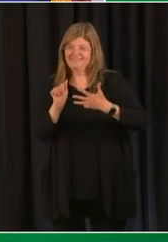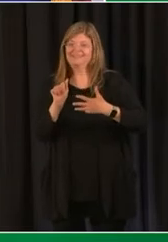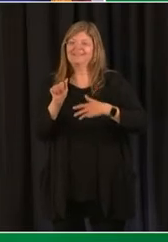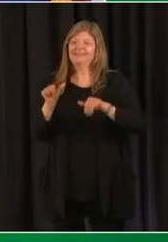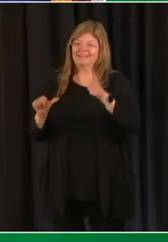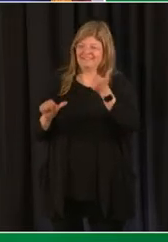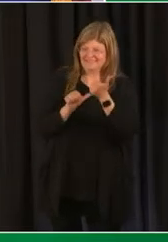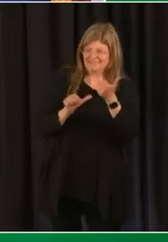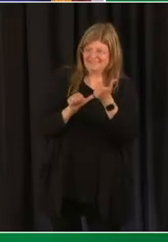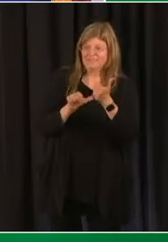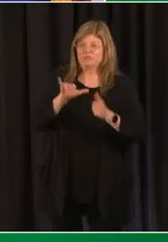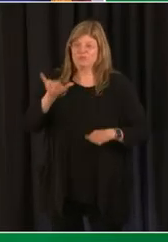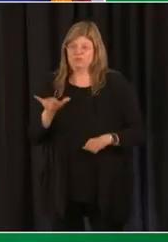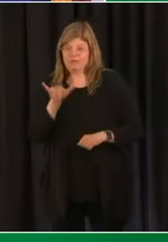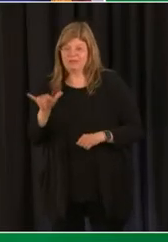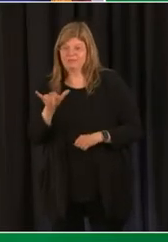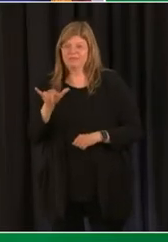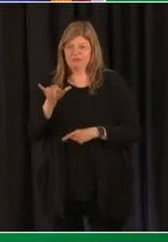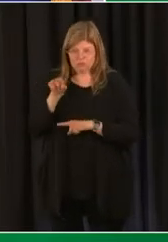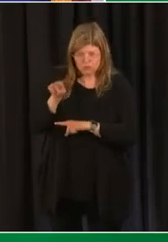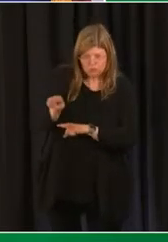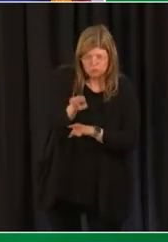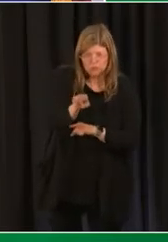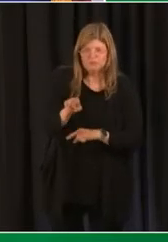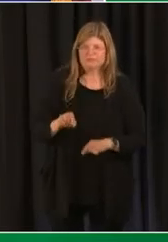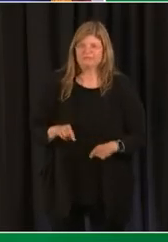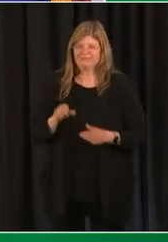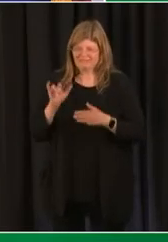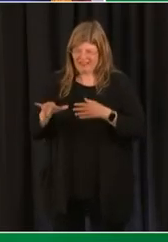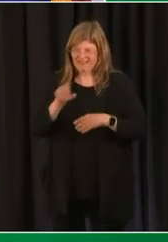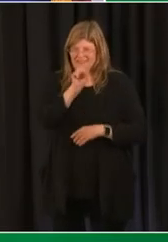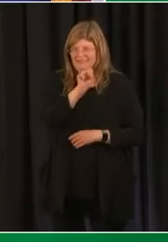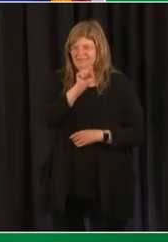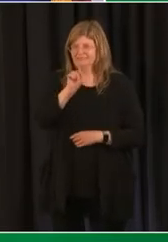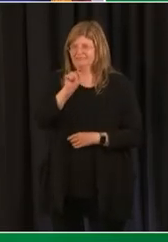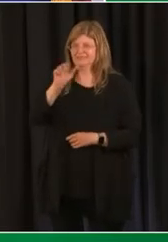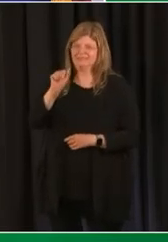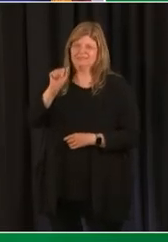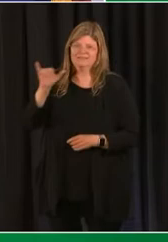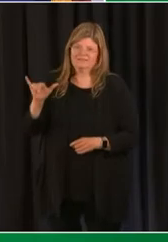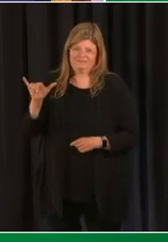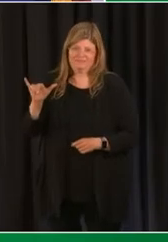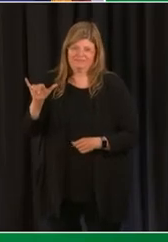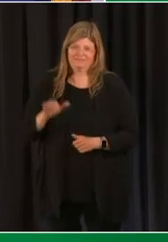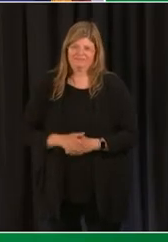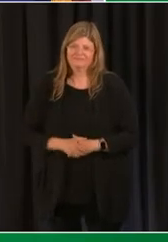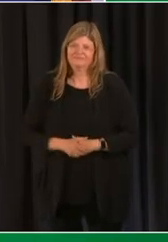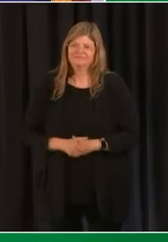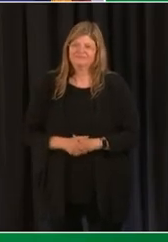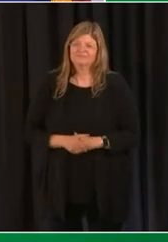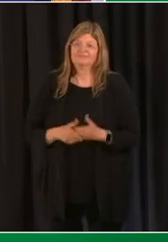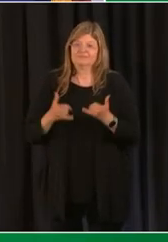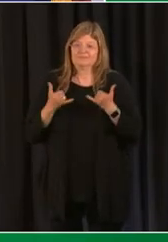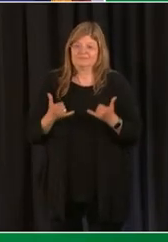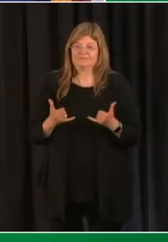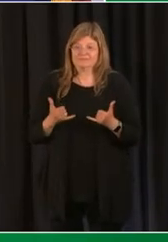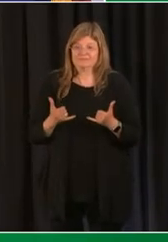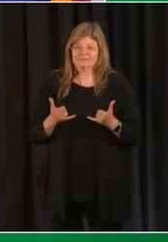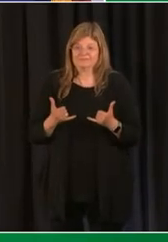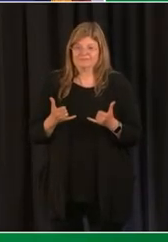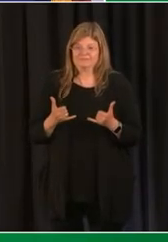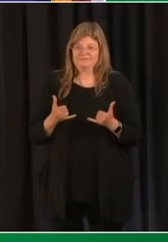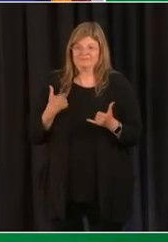array of programs that were in place before the pandemic or that were put in place because of it. And so now we have one